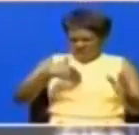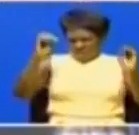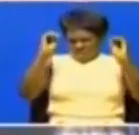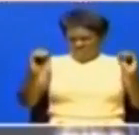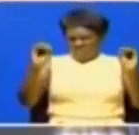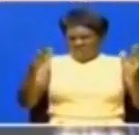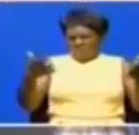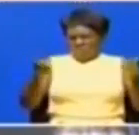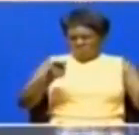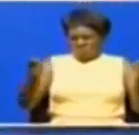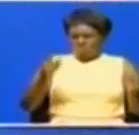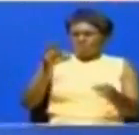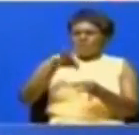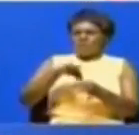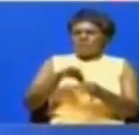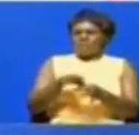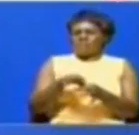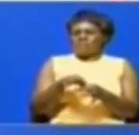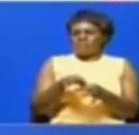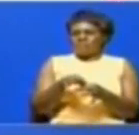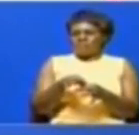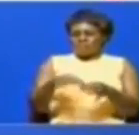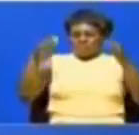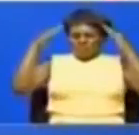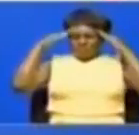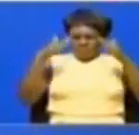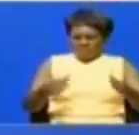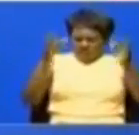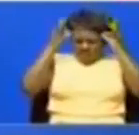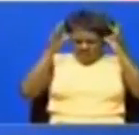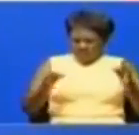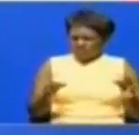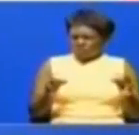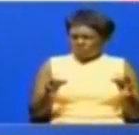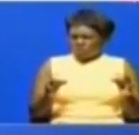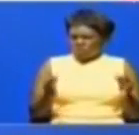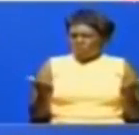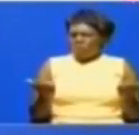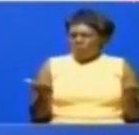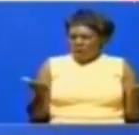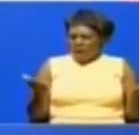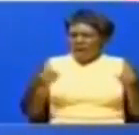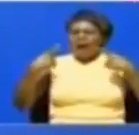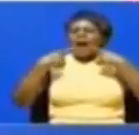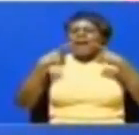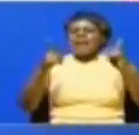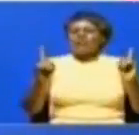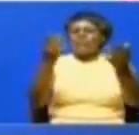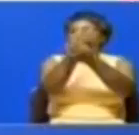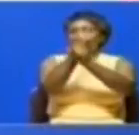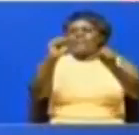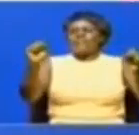he ran the polls. Particularly note that the focus of the decision is in the transmission of presidential